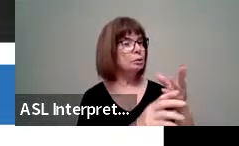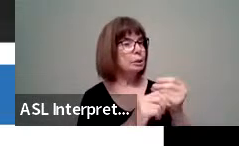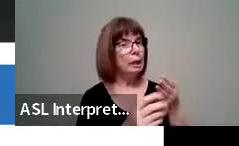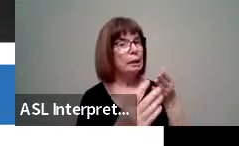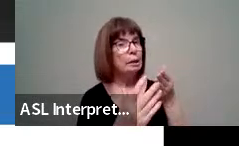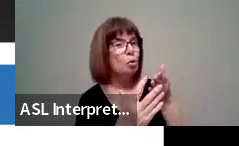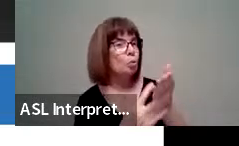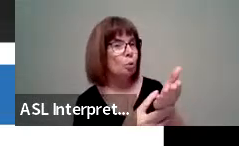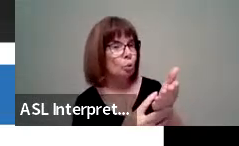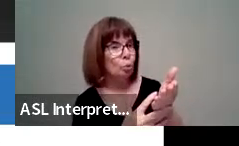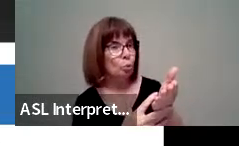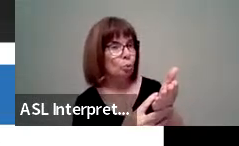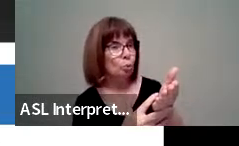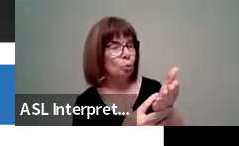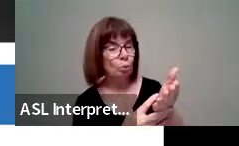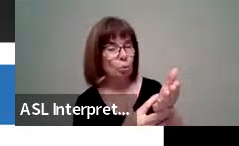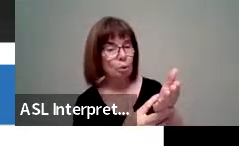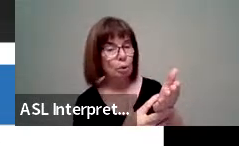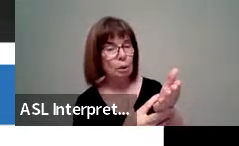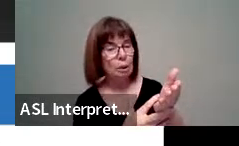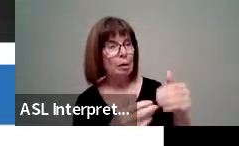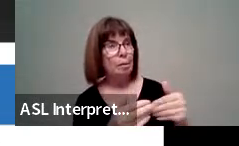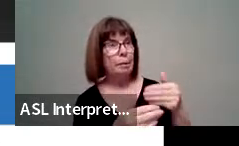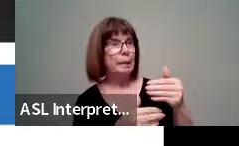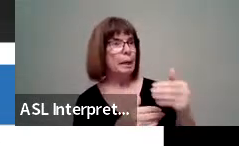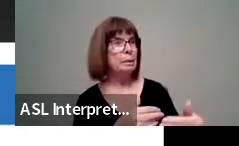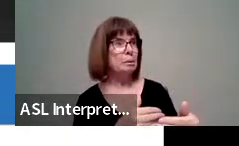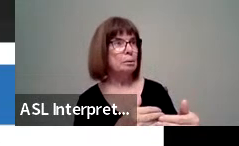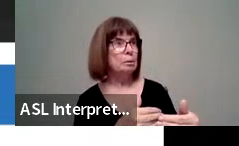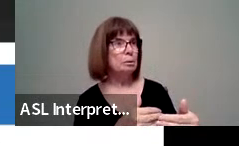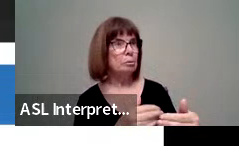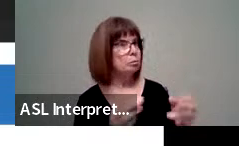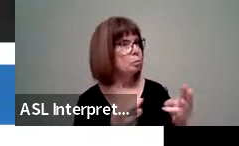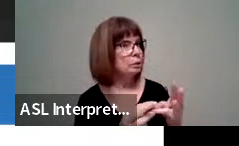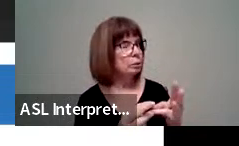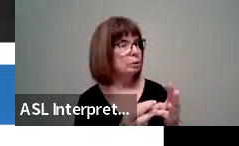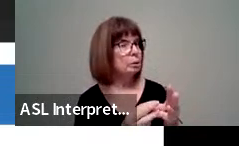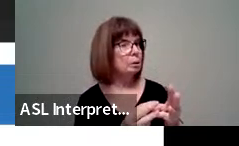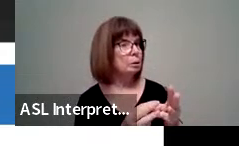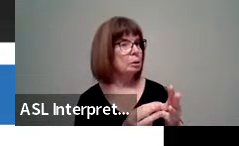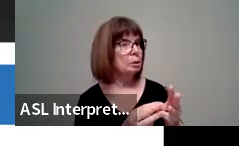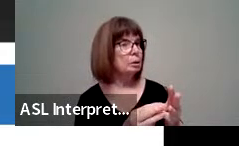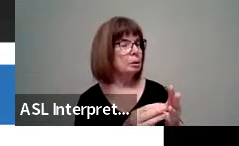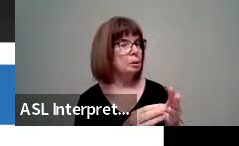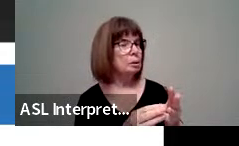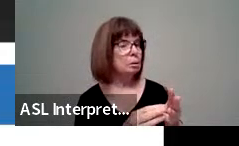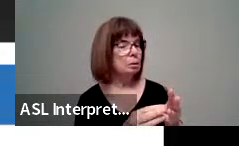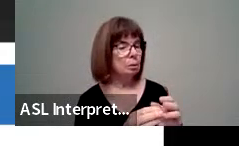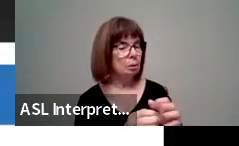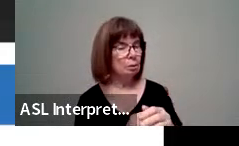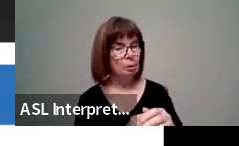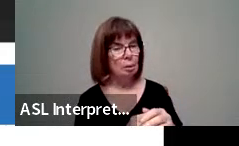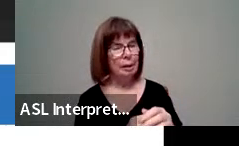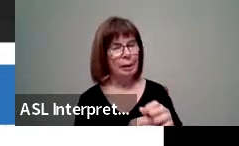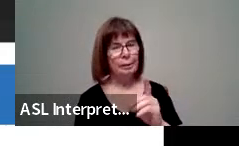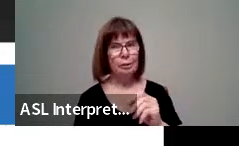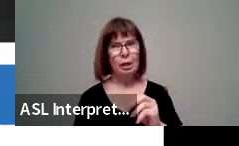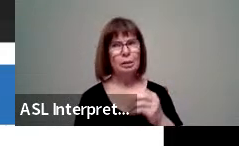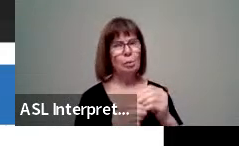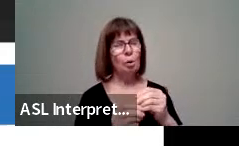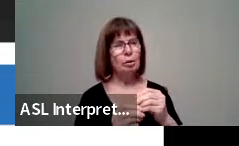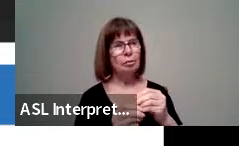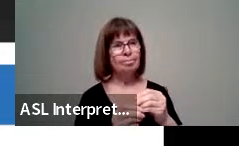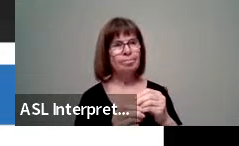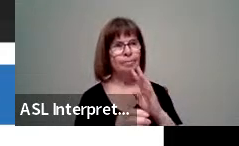through, the next, definitely the winter, and Donata's way more eloquent about this in terms